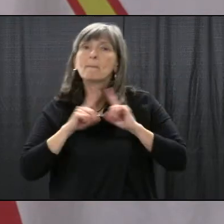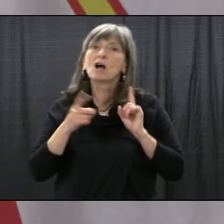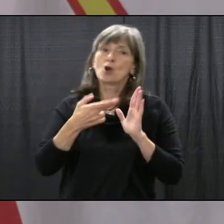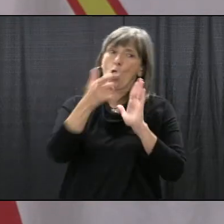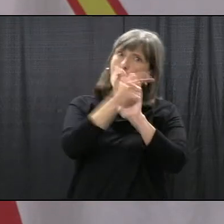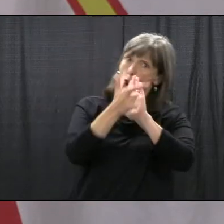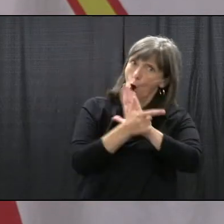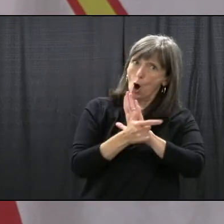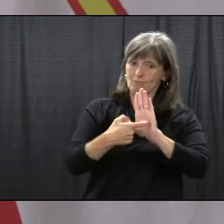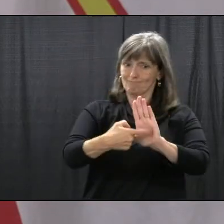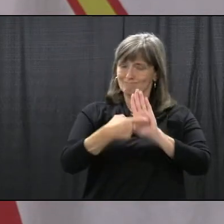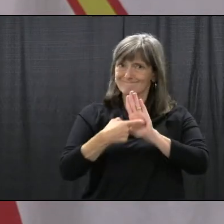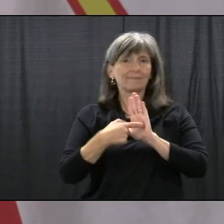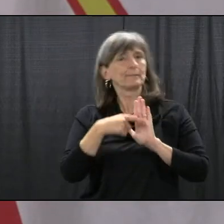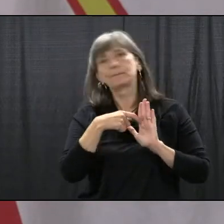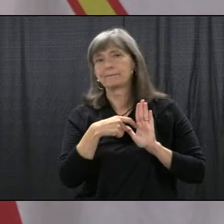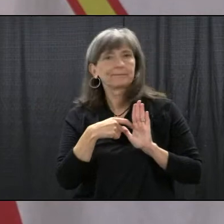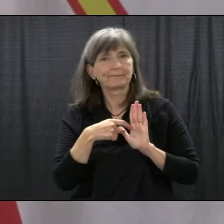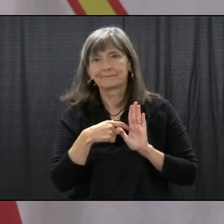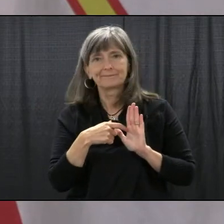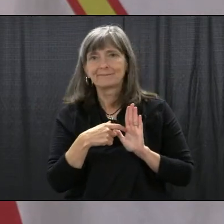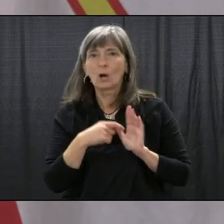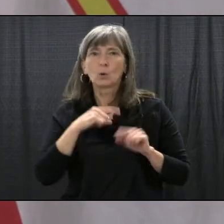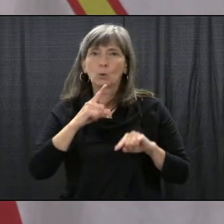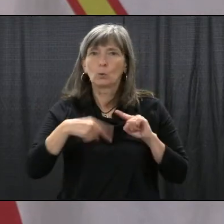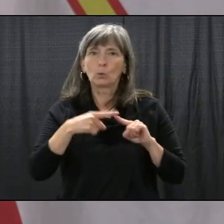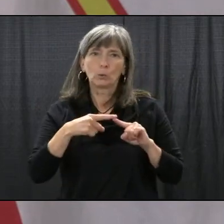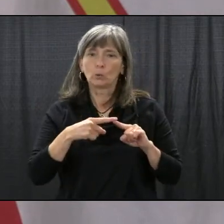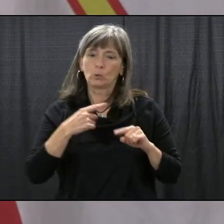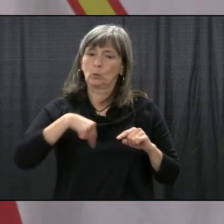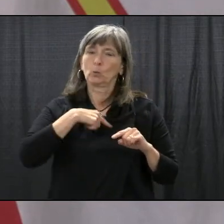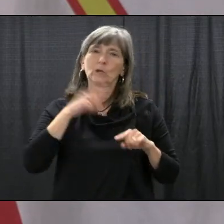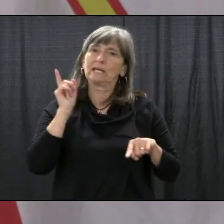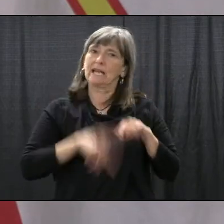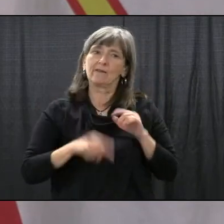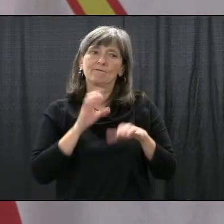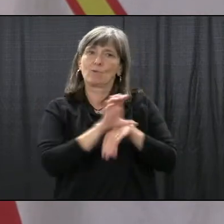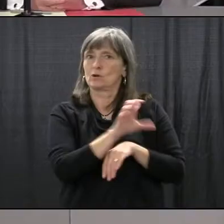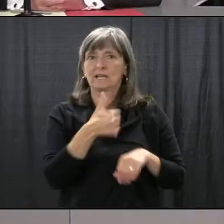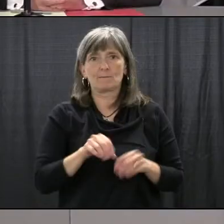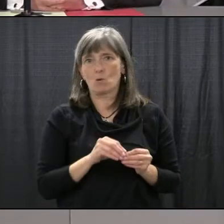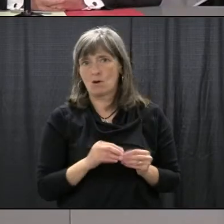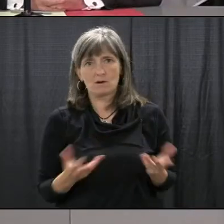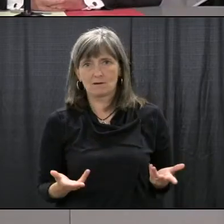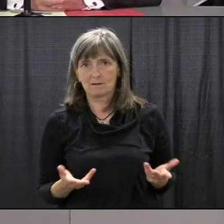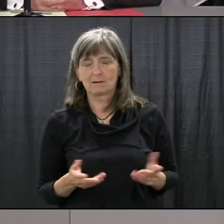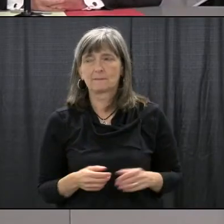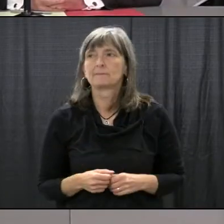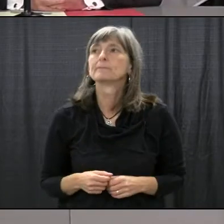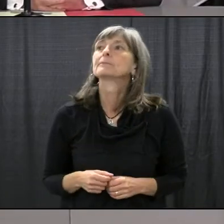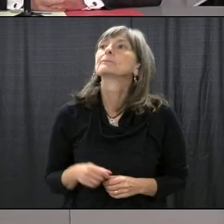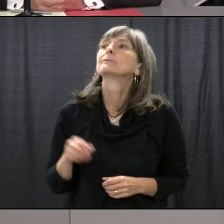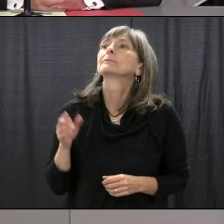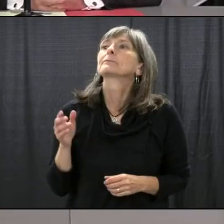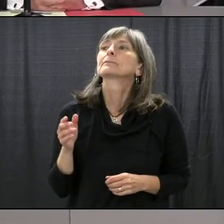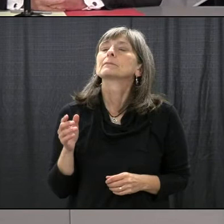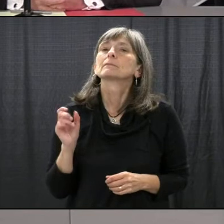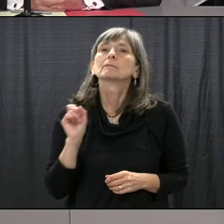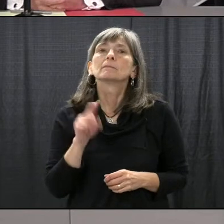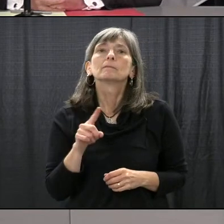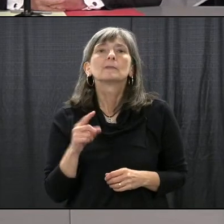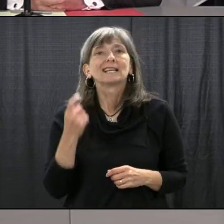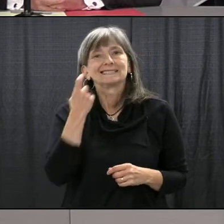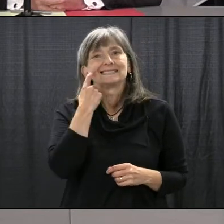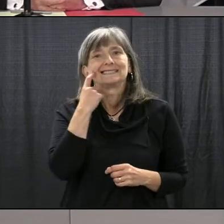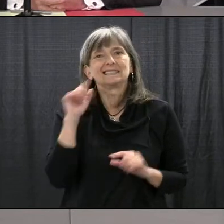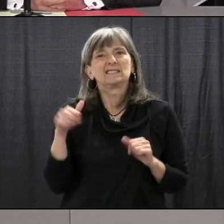of whether it meets that legal test of requirement. And I want to ask about the cases that we've seen over the